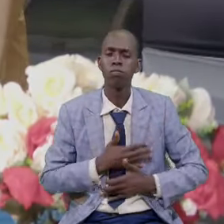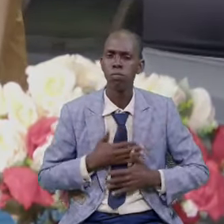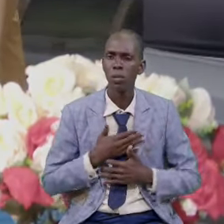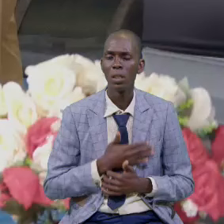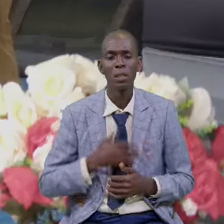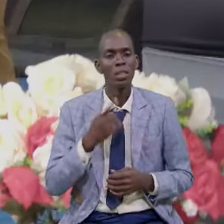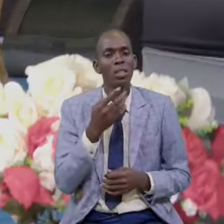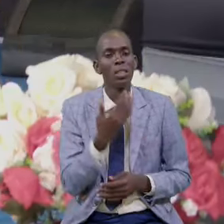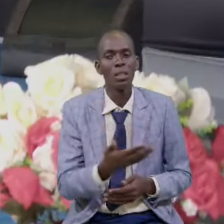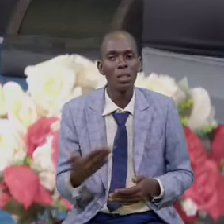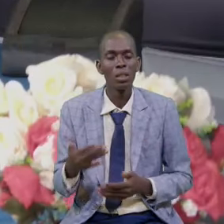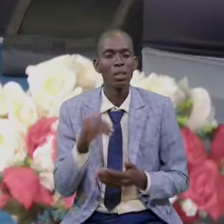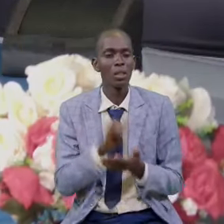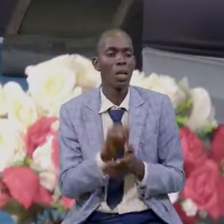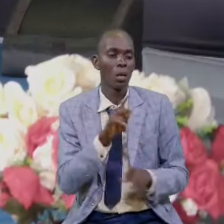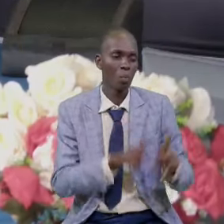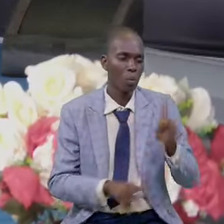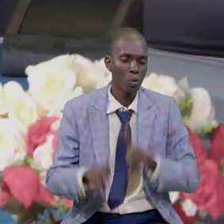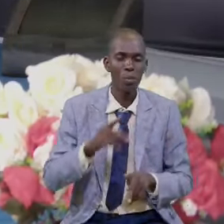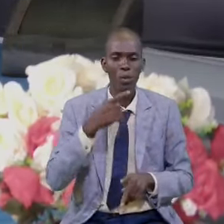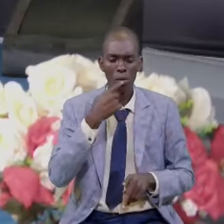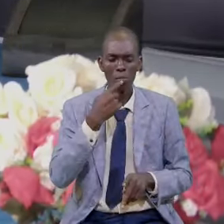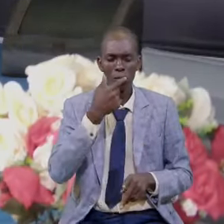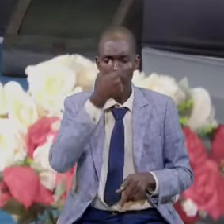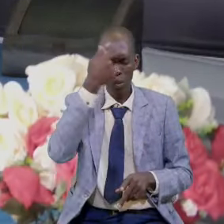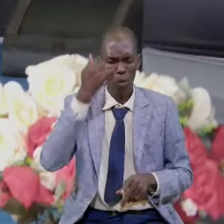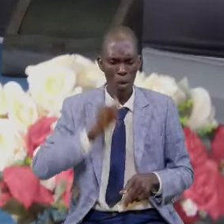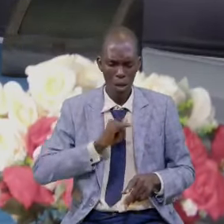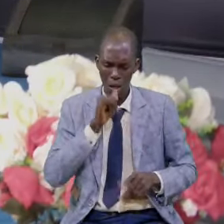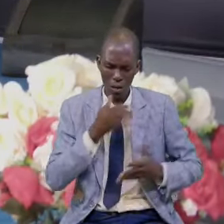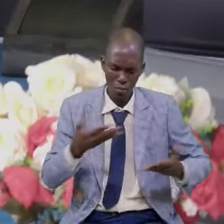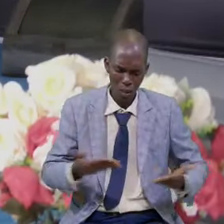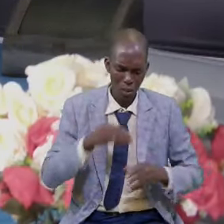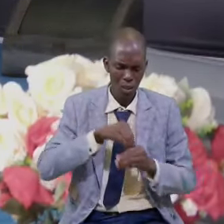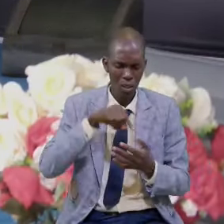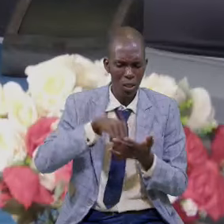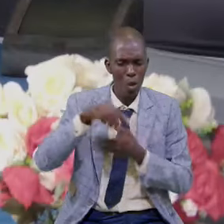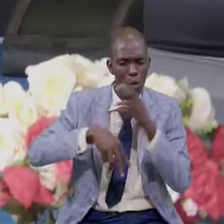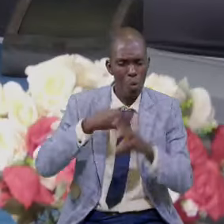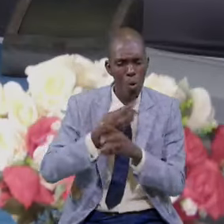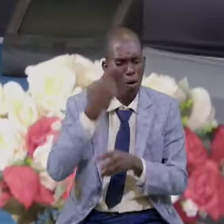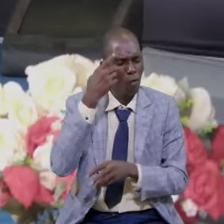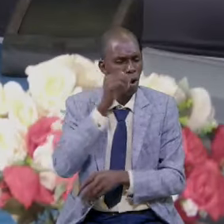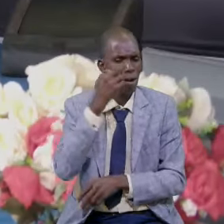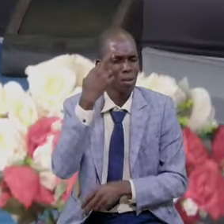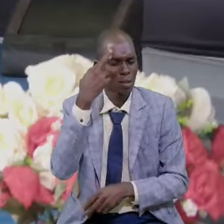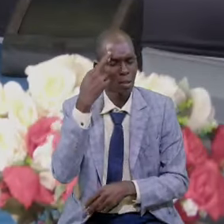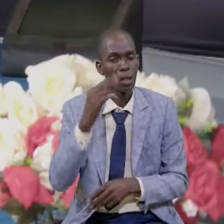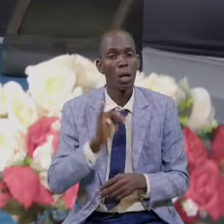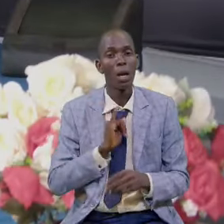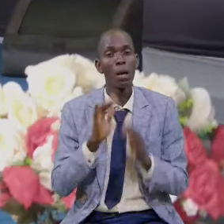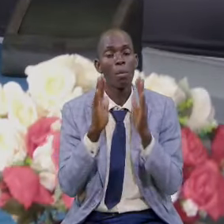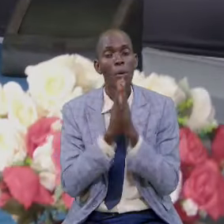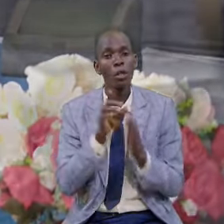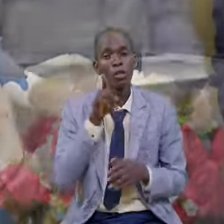I'm here for a cause. I'm here for a reason. I'm here for a purpose. And I pray you will have a cause